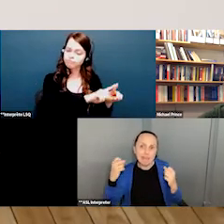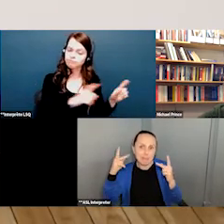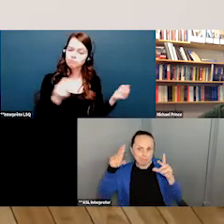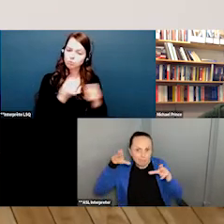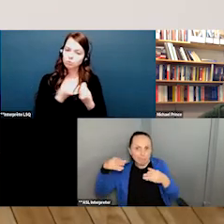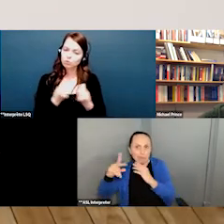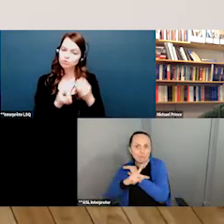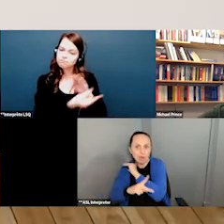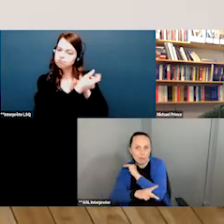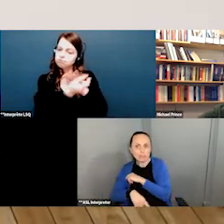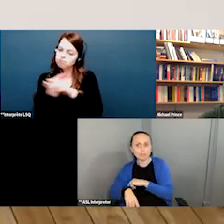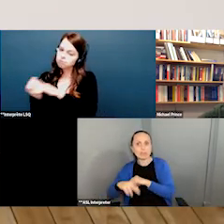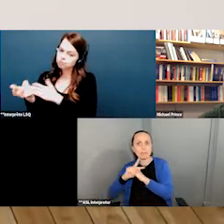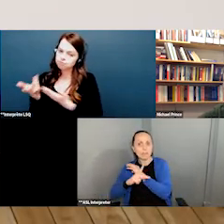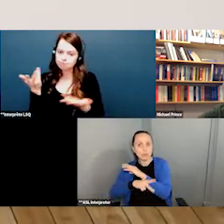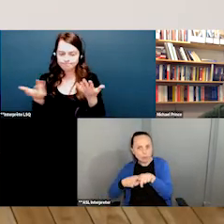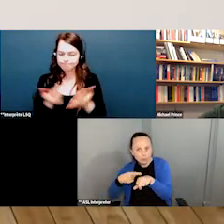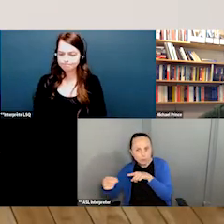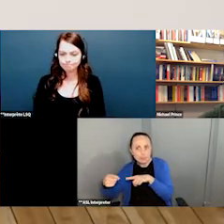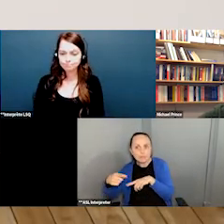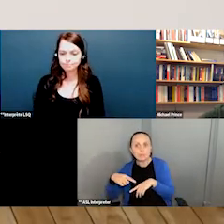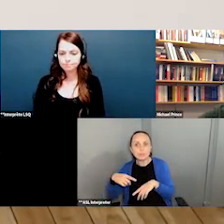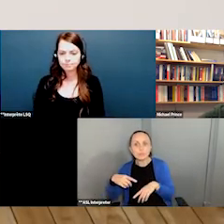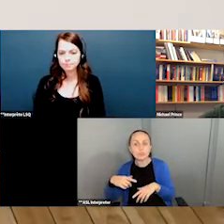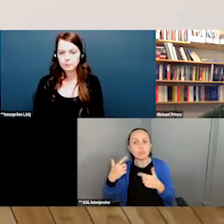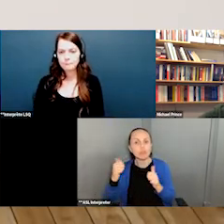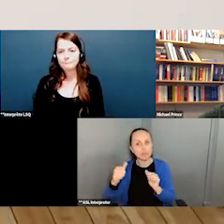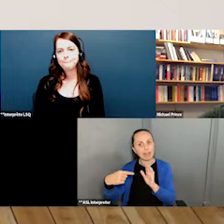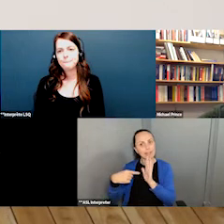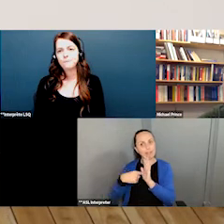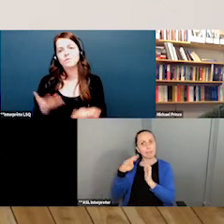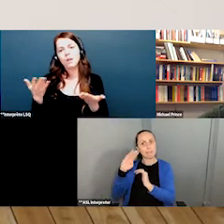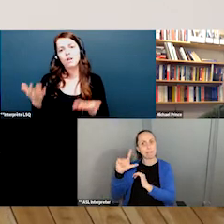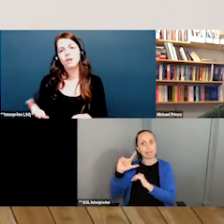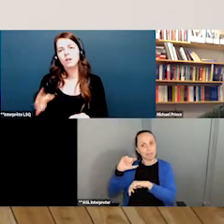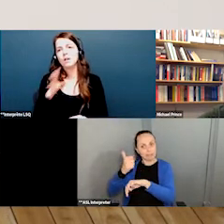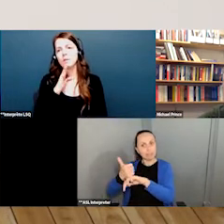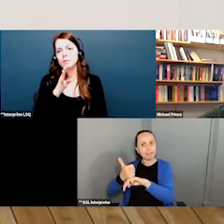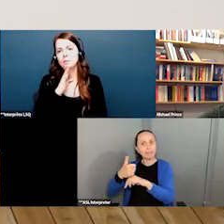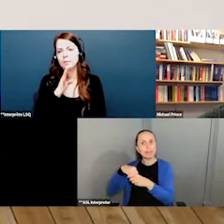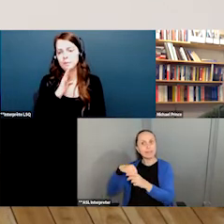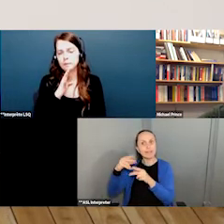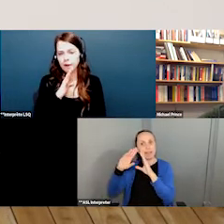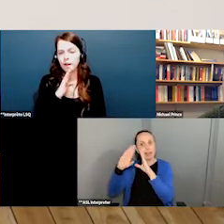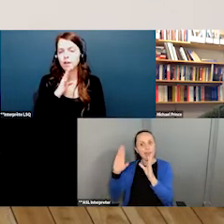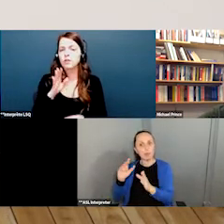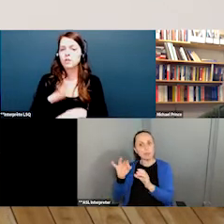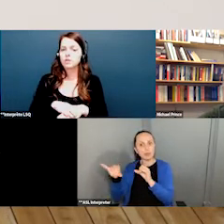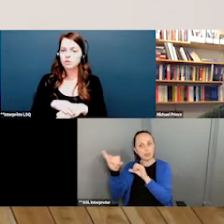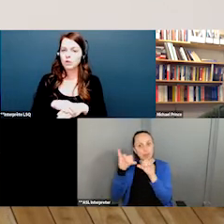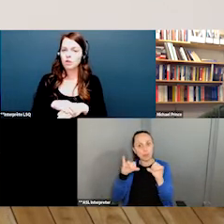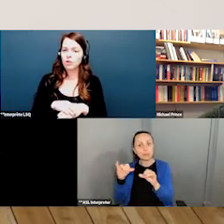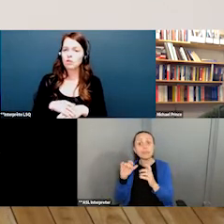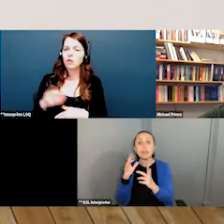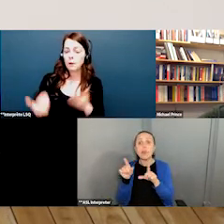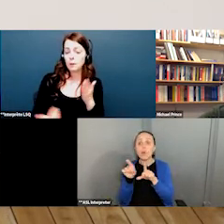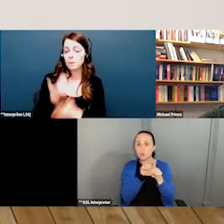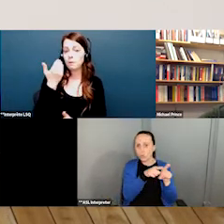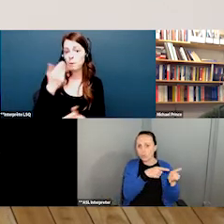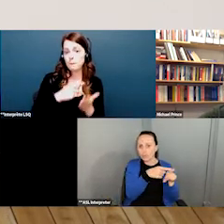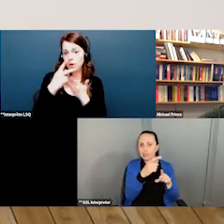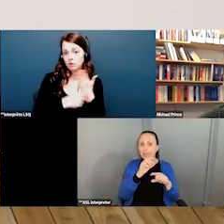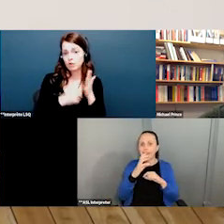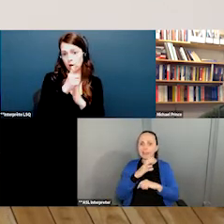and the parliamentary arena and getting that bill tabled in the House of Commons. There's also the arena of